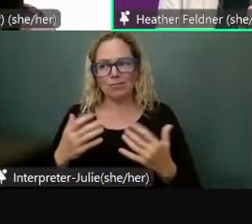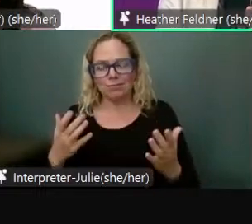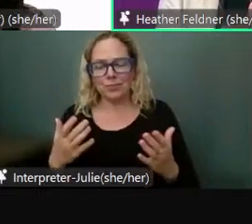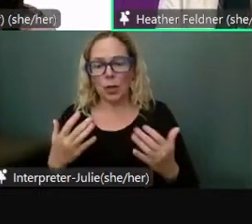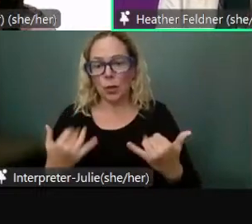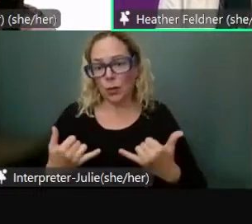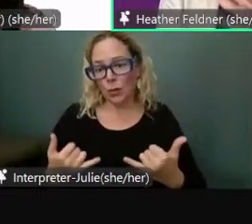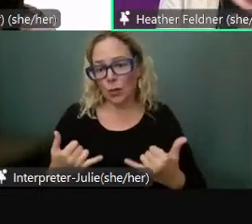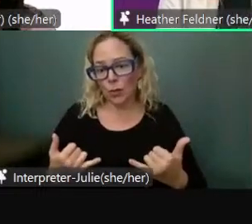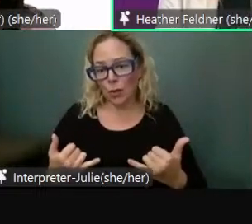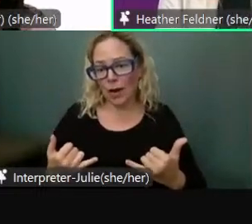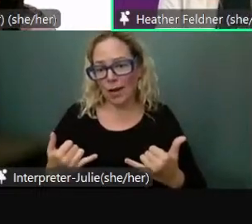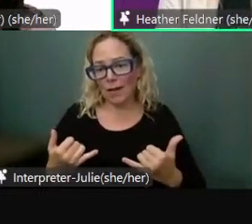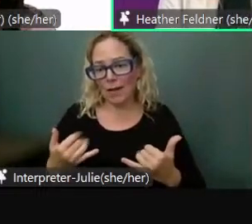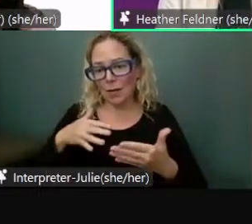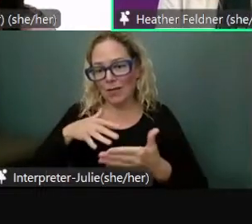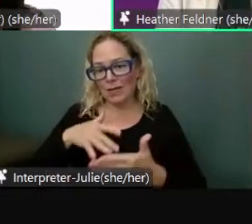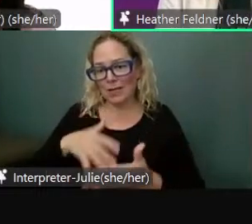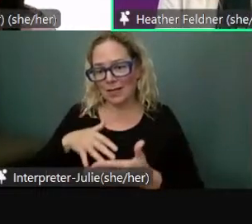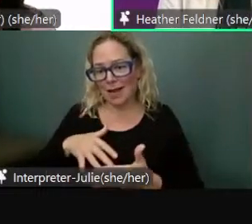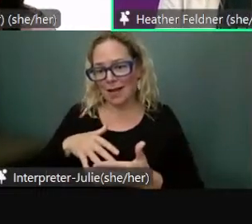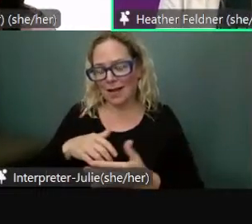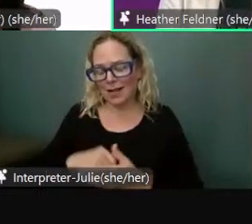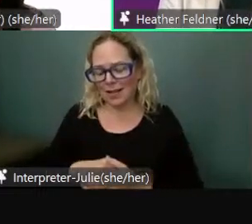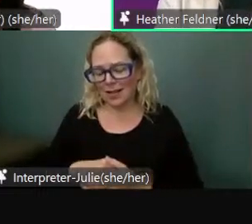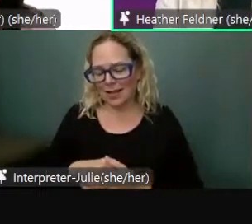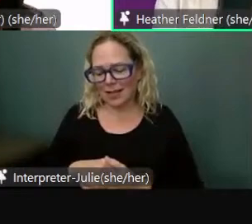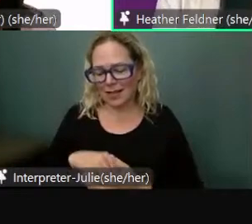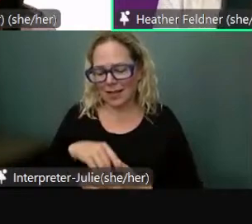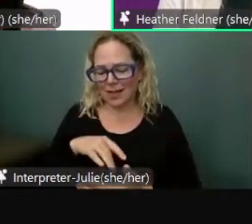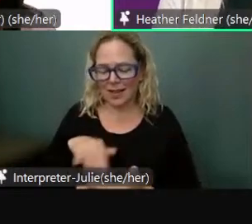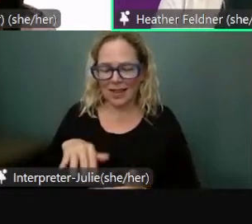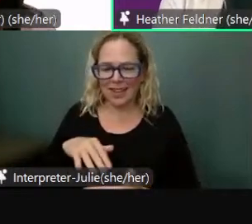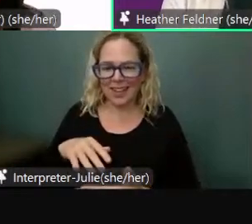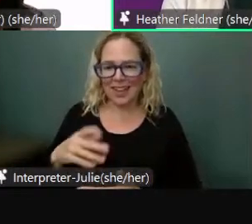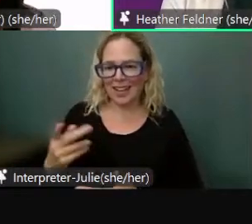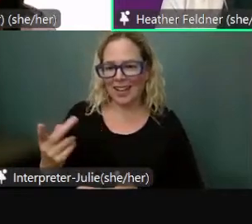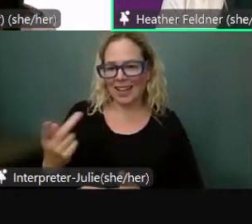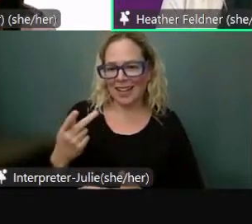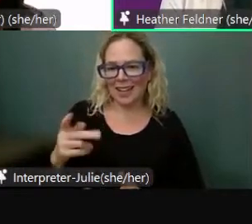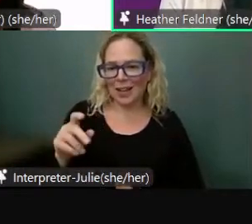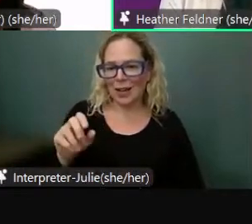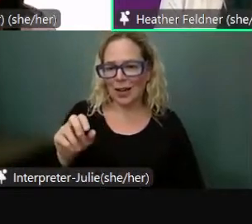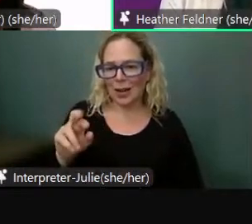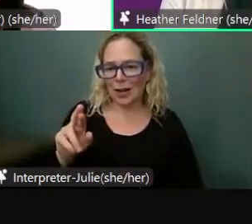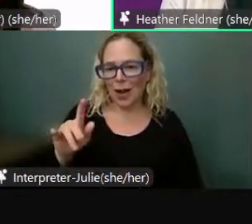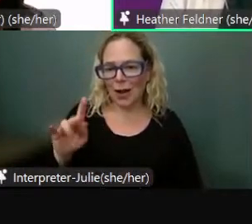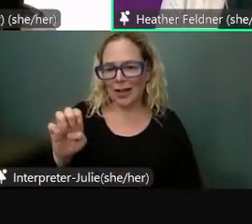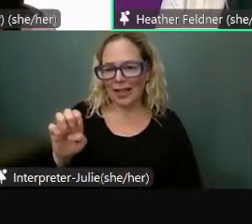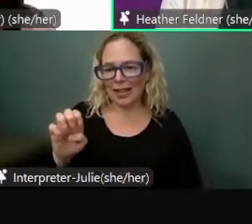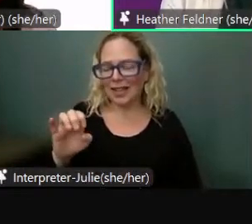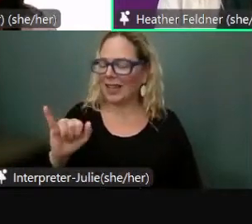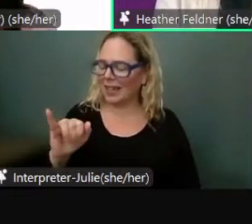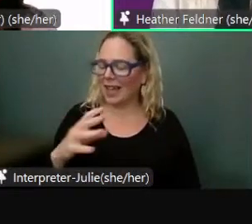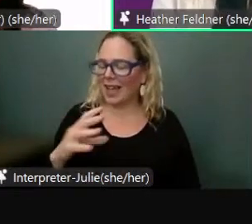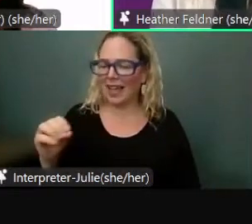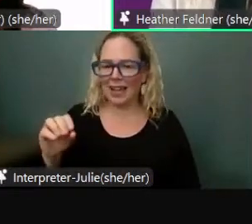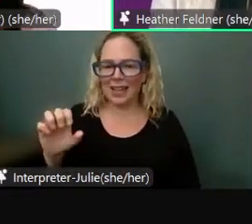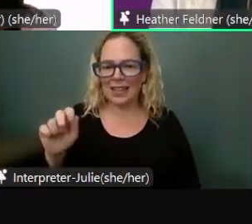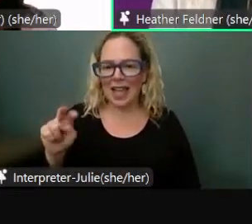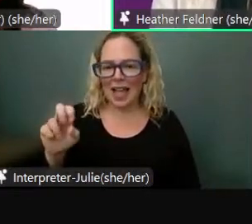now, and actually, Carly and Evans are both involved in this study. We're looking